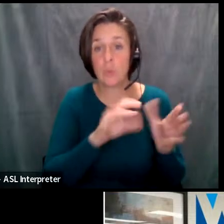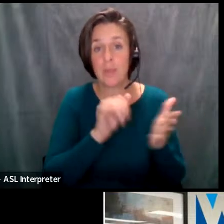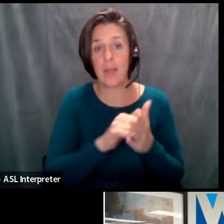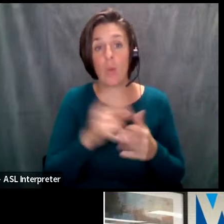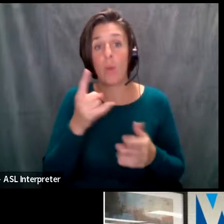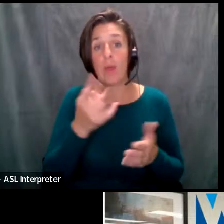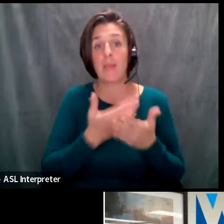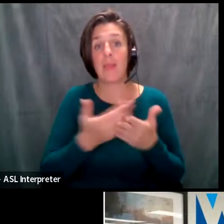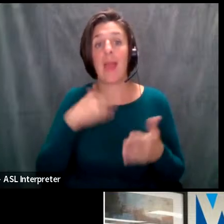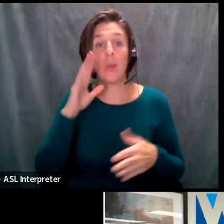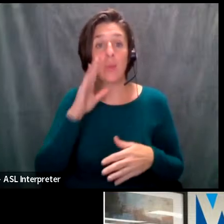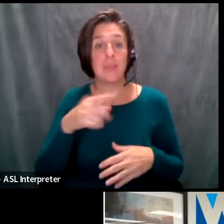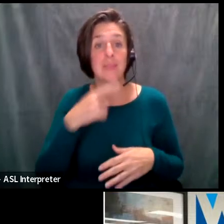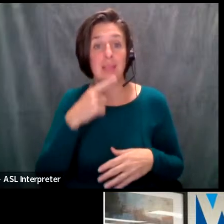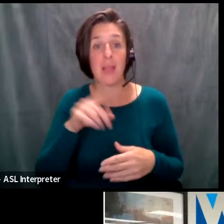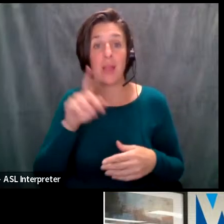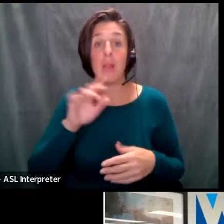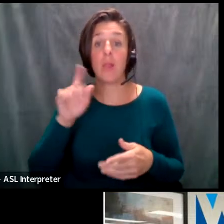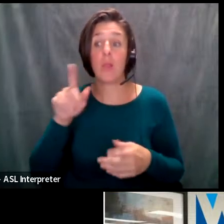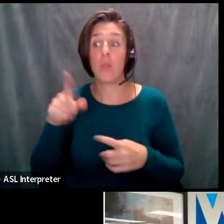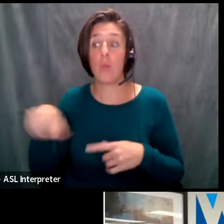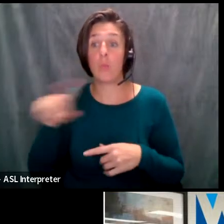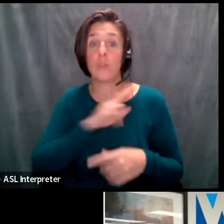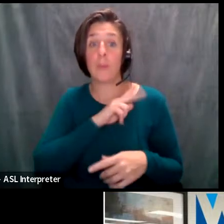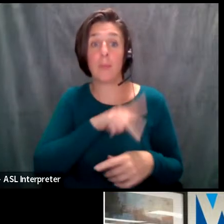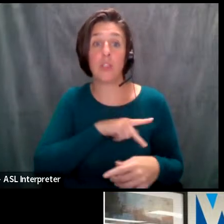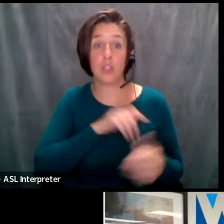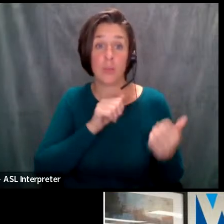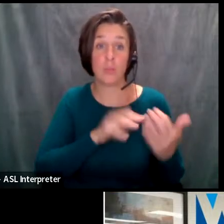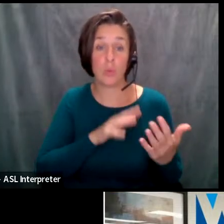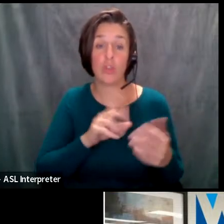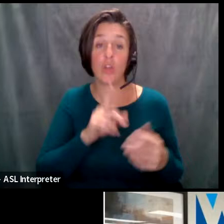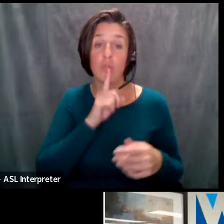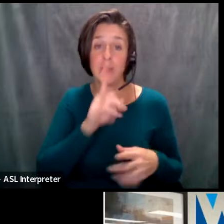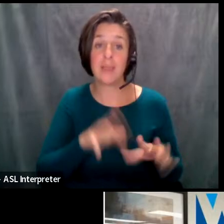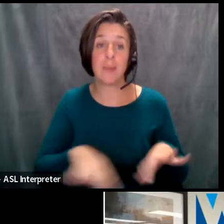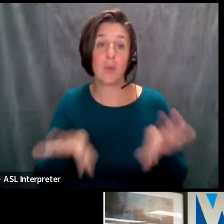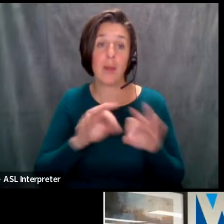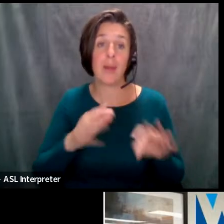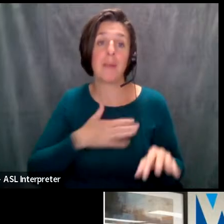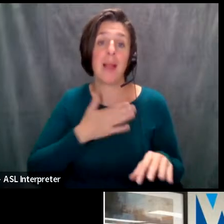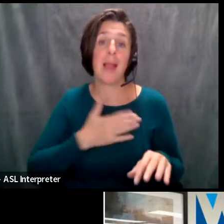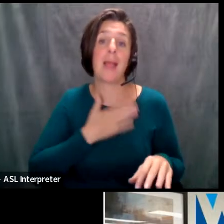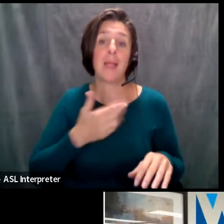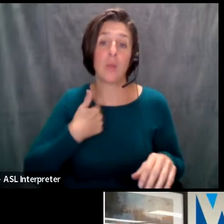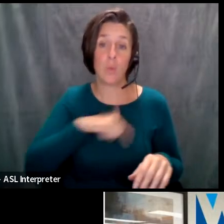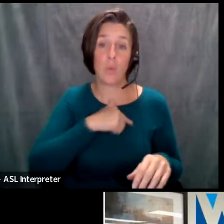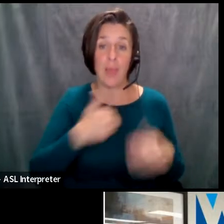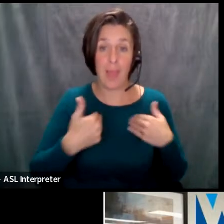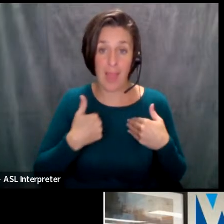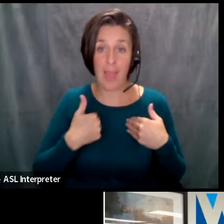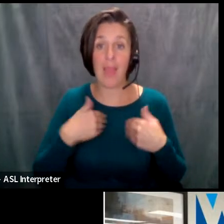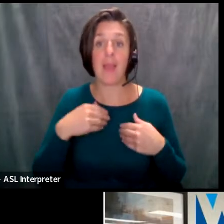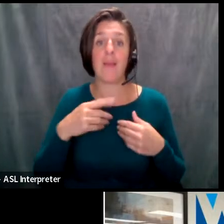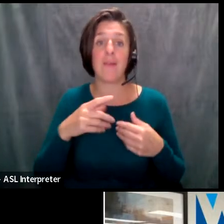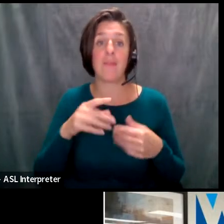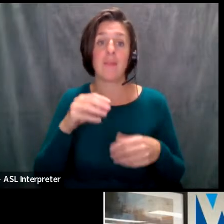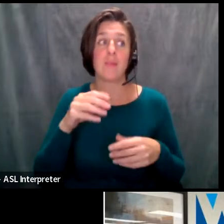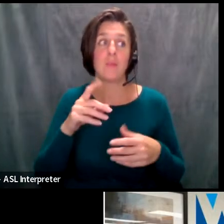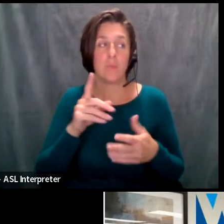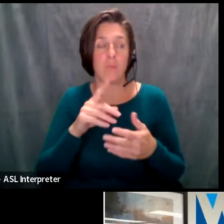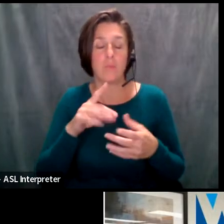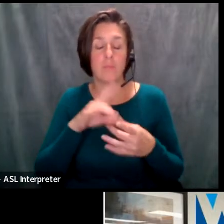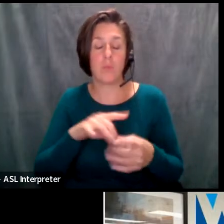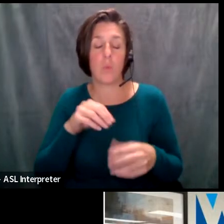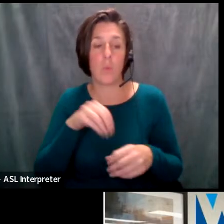will say is those personal approaches are very important, and I'm glad that we have them in what we're talking about. But one of the things that I